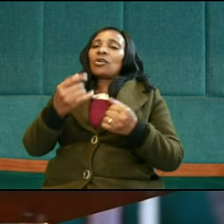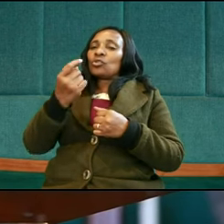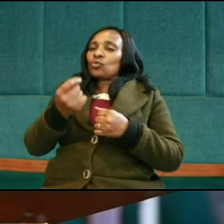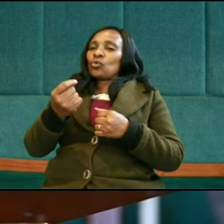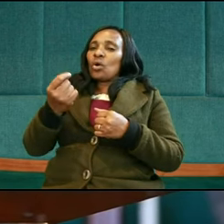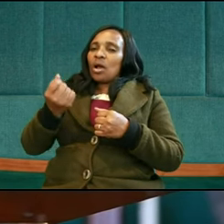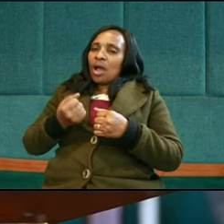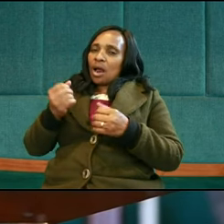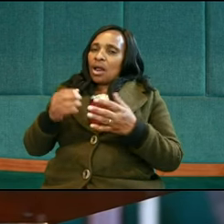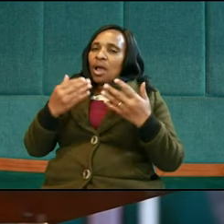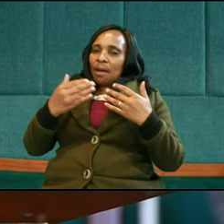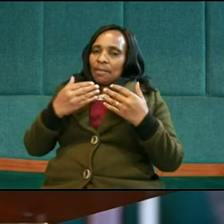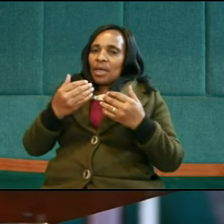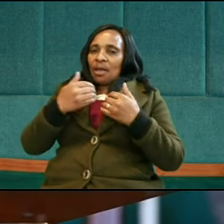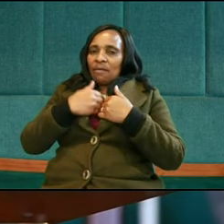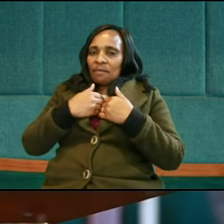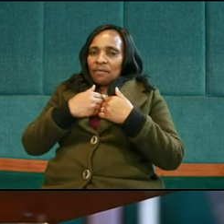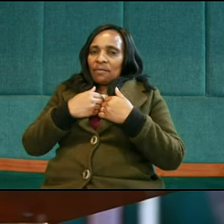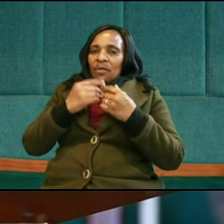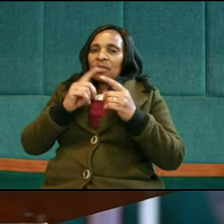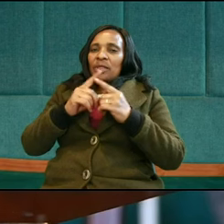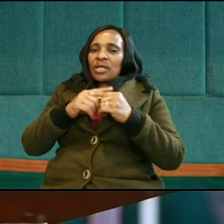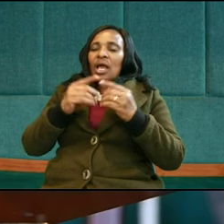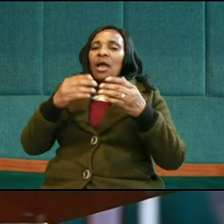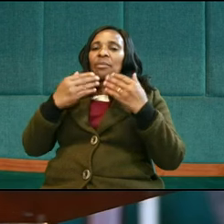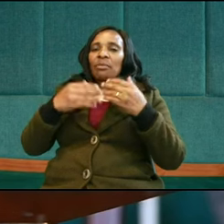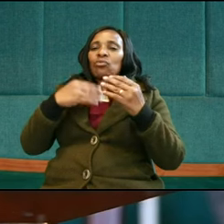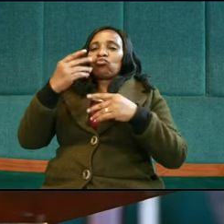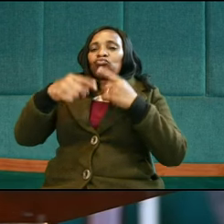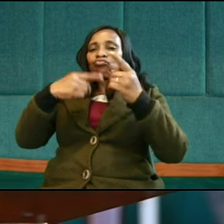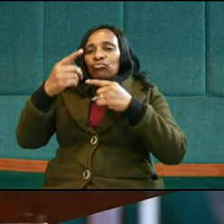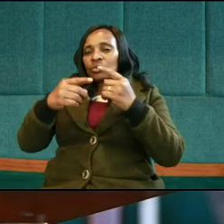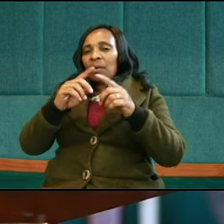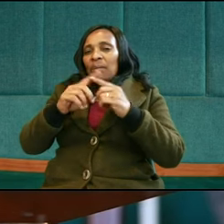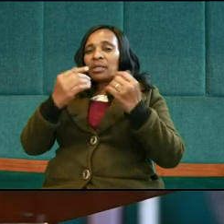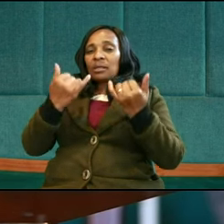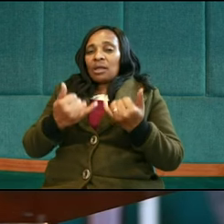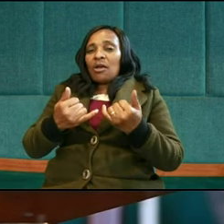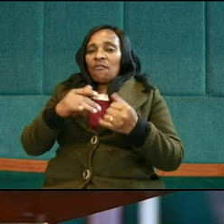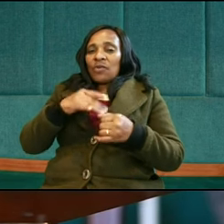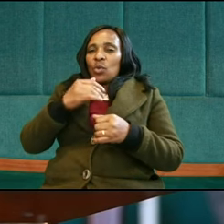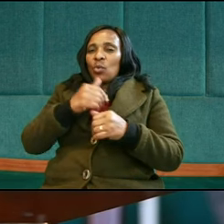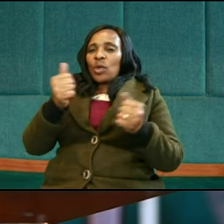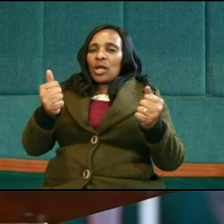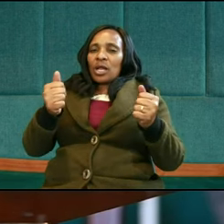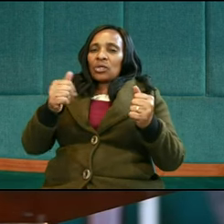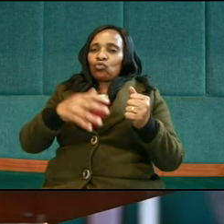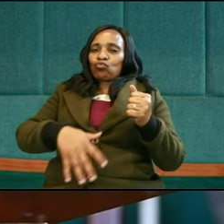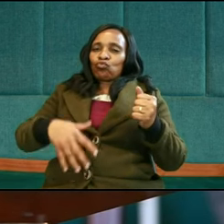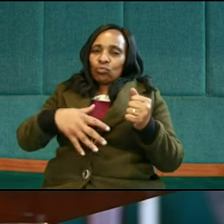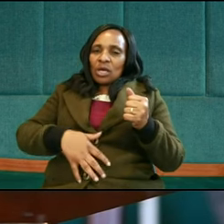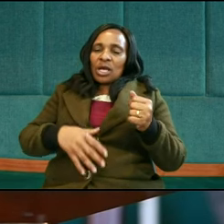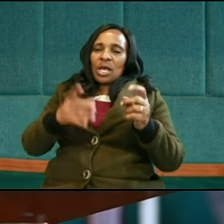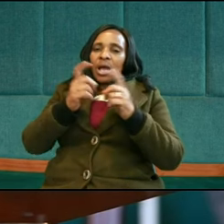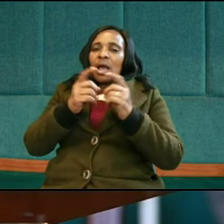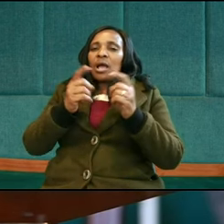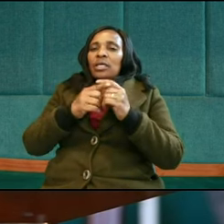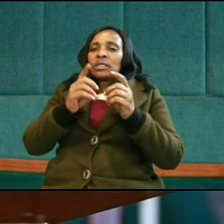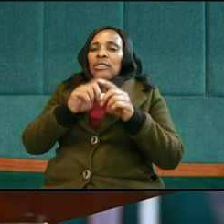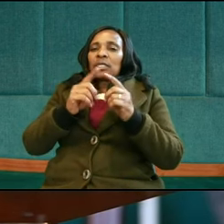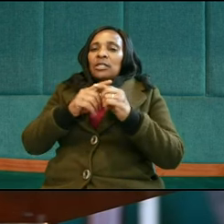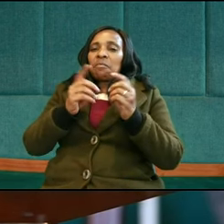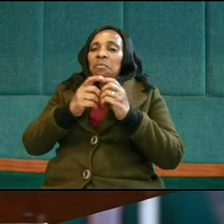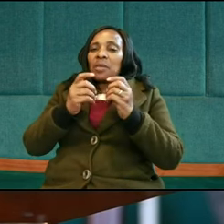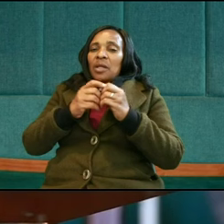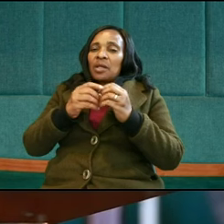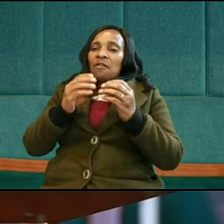was so happy. He wished he could be as happy as her, but he couldn't because he didn't feel well. His stomach often hurt, and the pain made him feel very